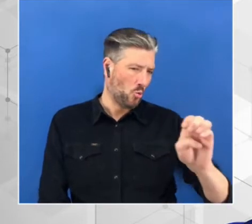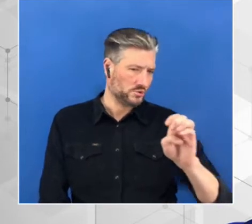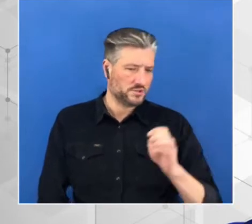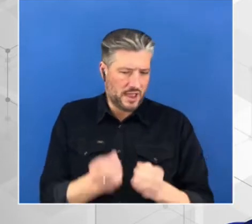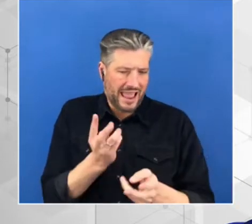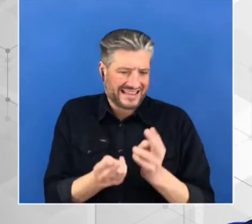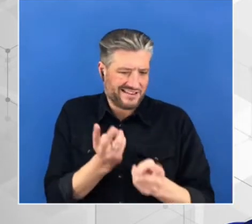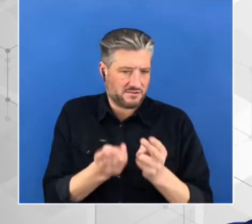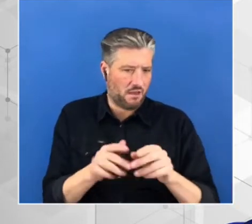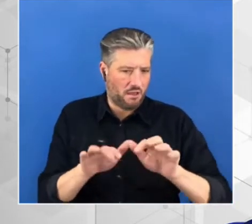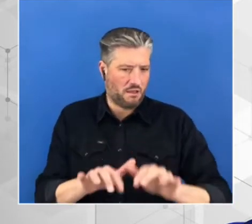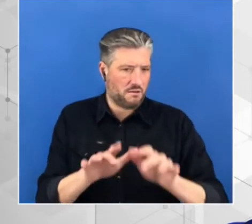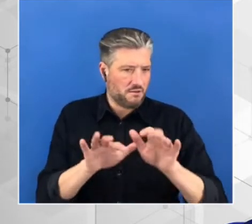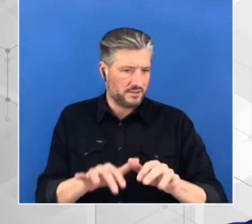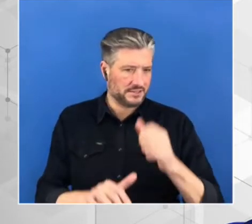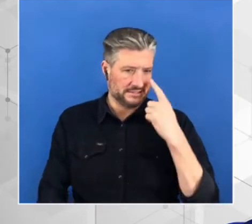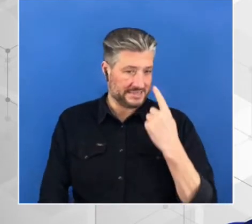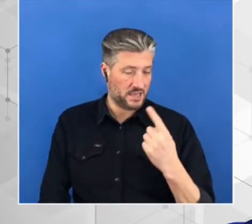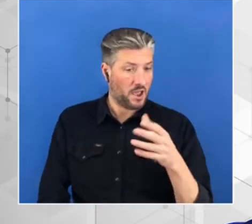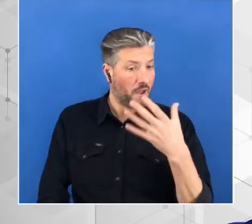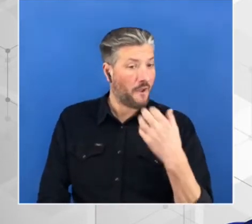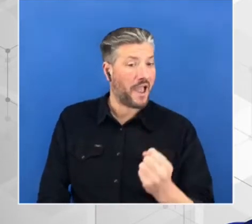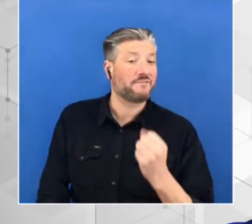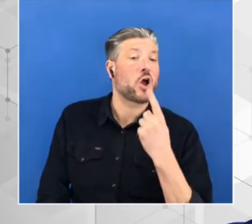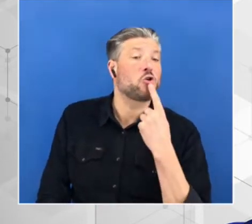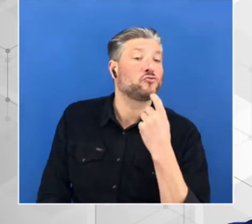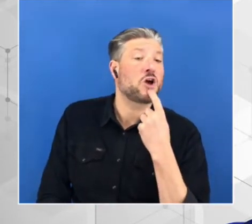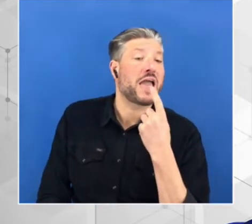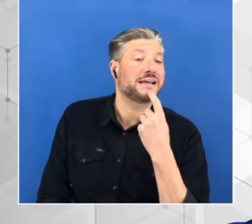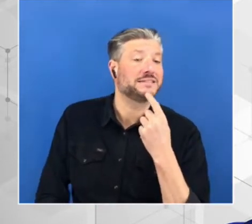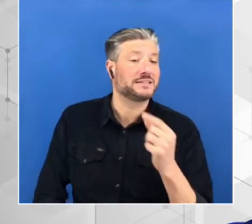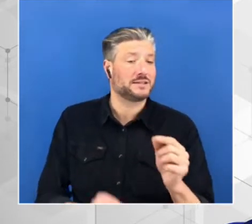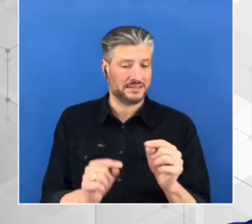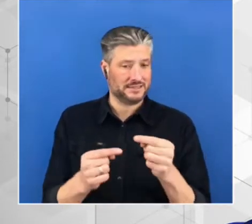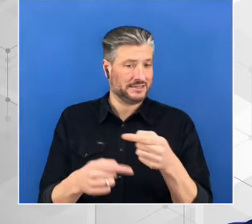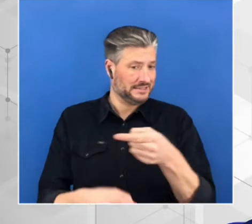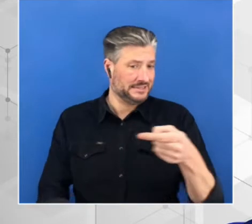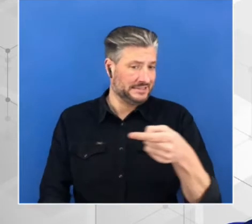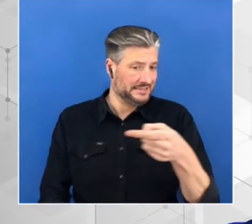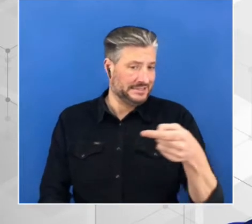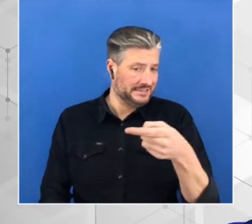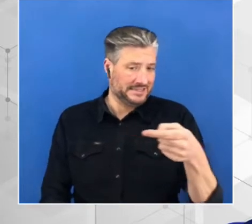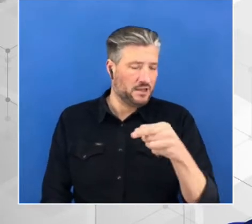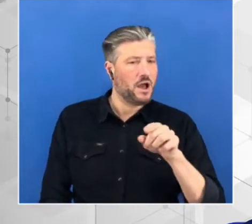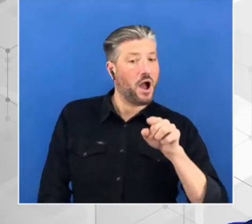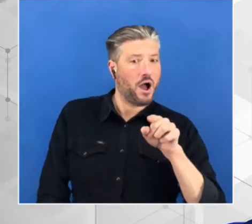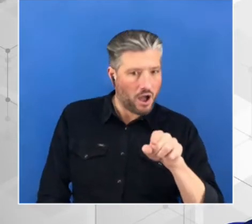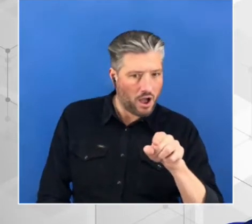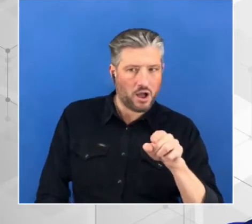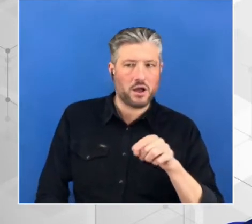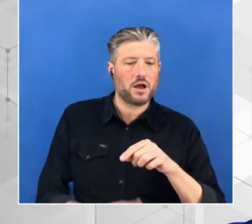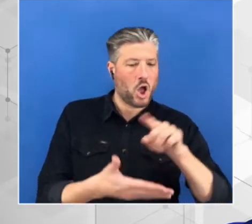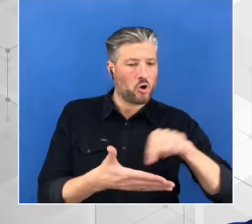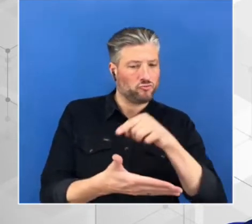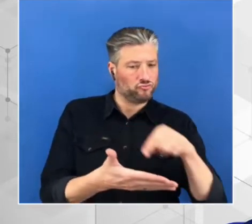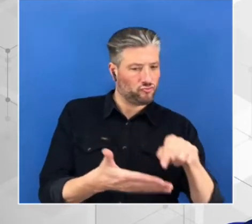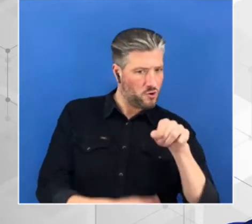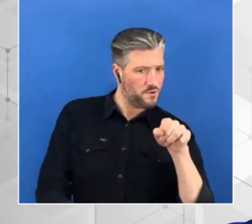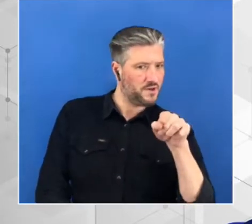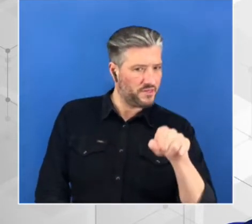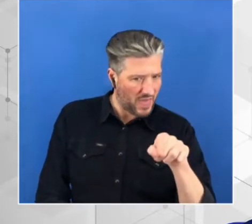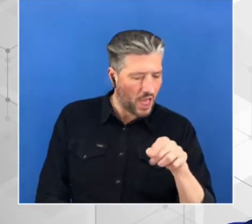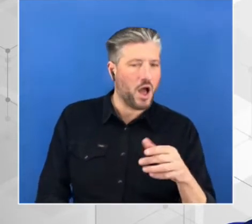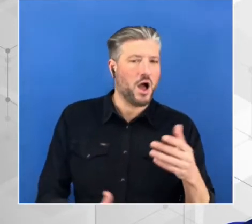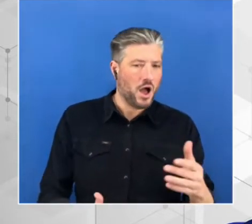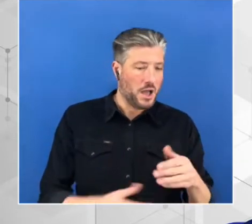red underline, and it's going to tell me, look, in this line there's something wrong. And if I hover with the mouse, a pop-up